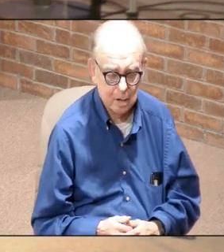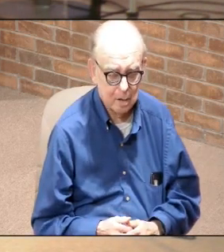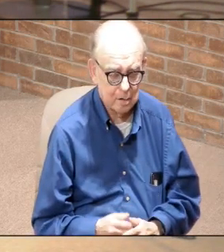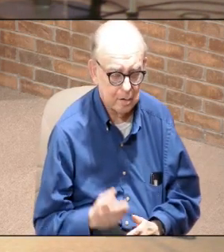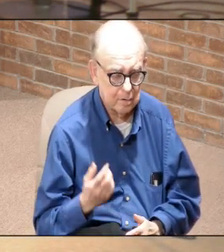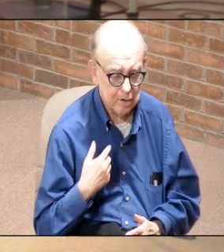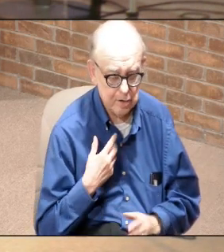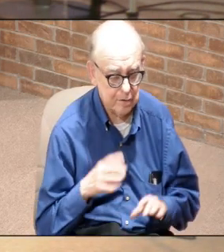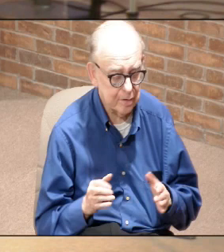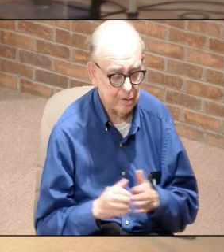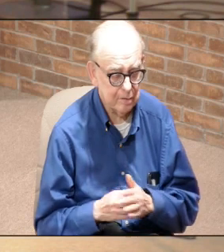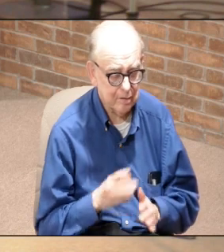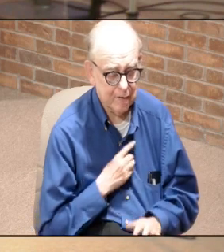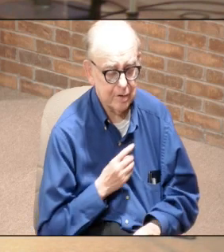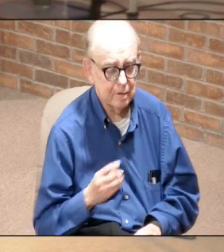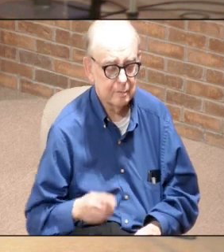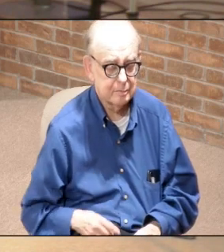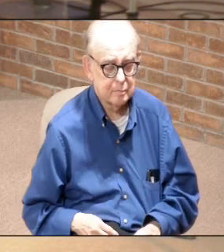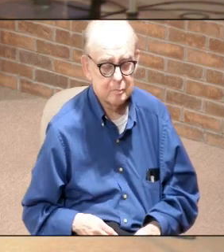This is what you did, David.